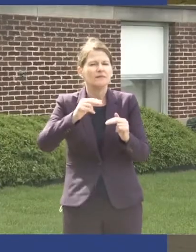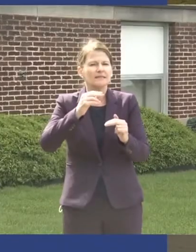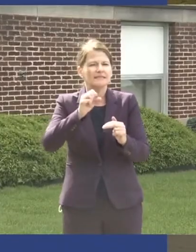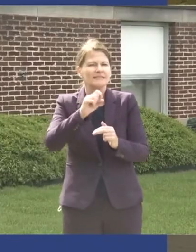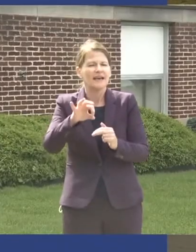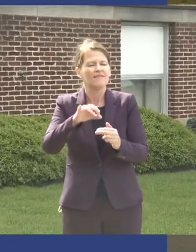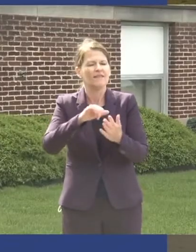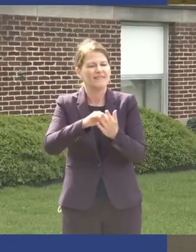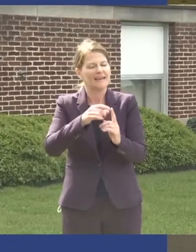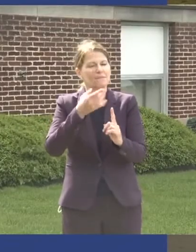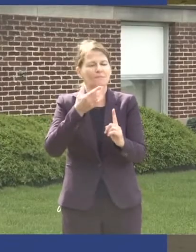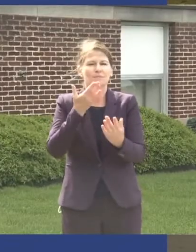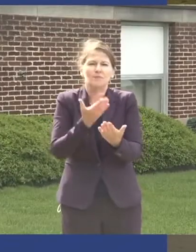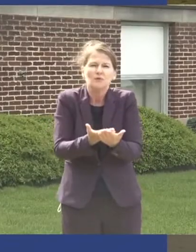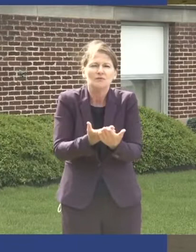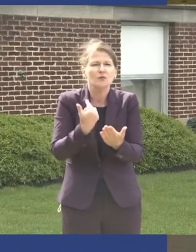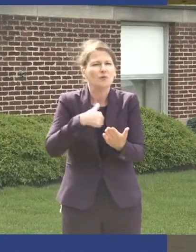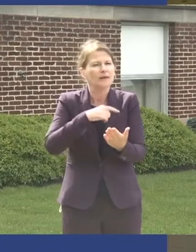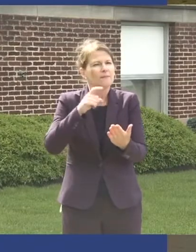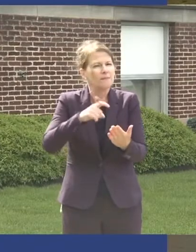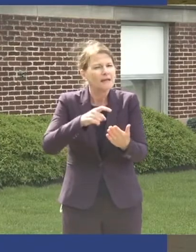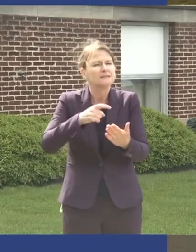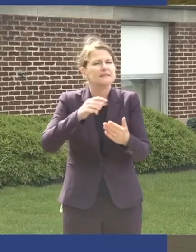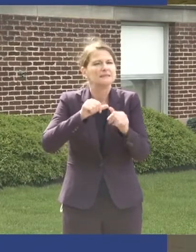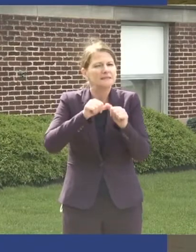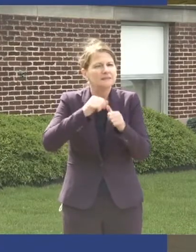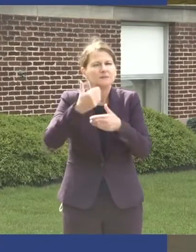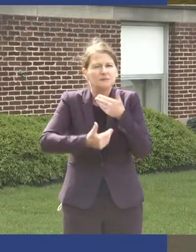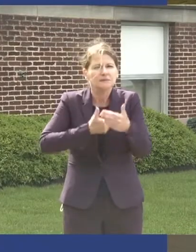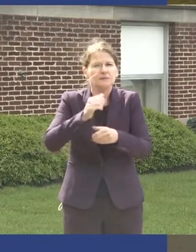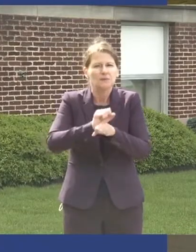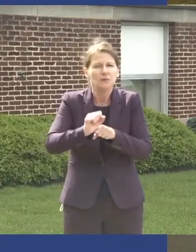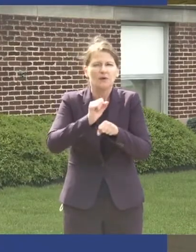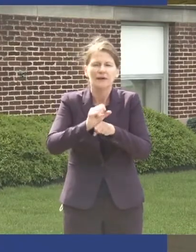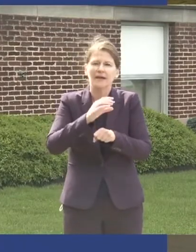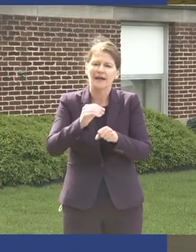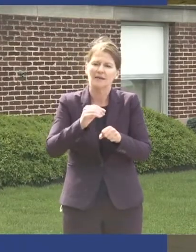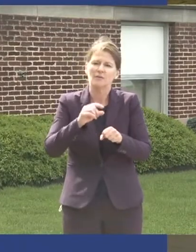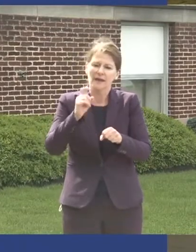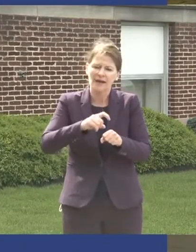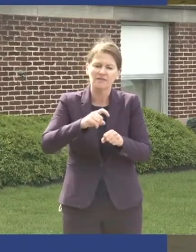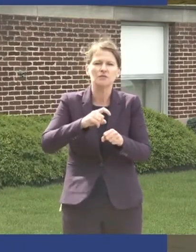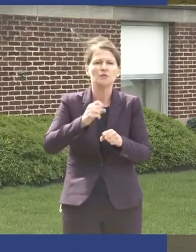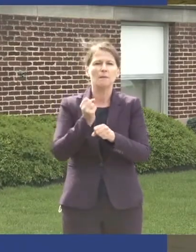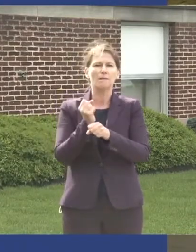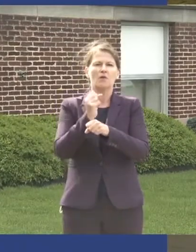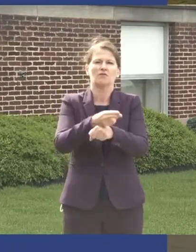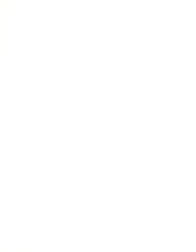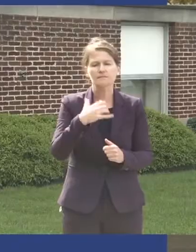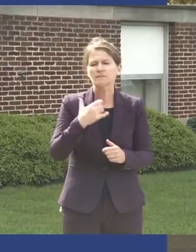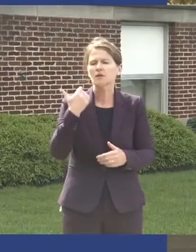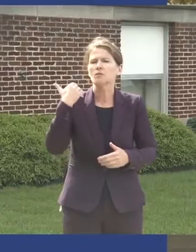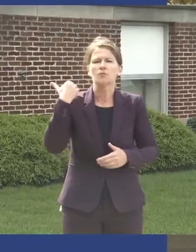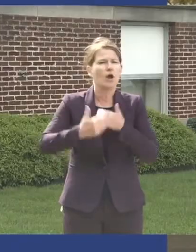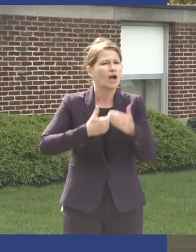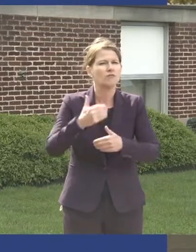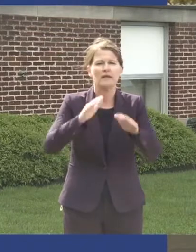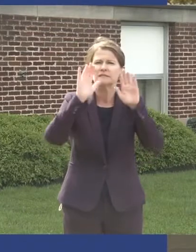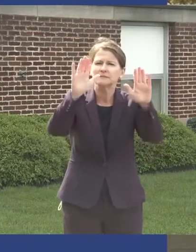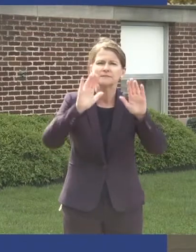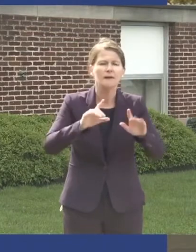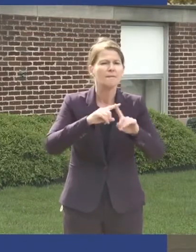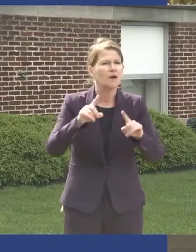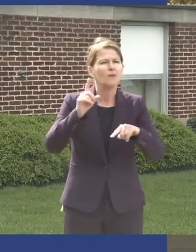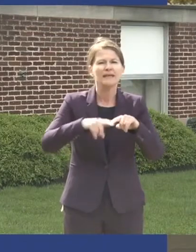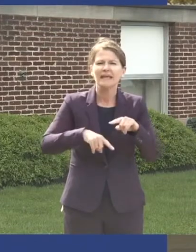evidences how far we have to go and how much of a challenge overcoming this vaccine hesitancy will be in the near future. We can't afford to take